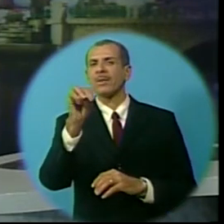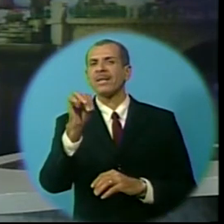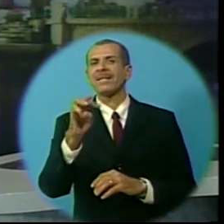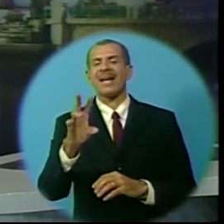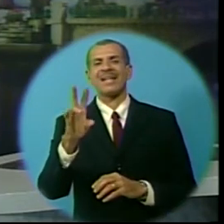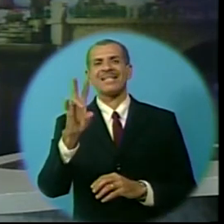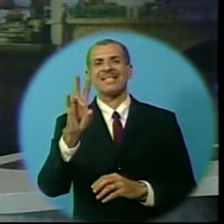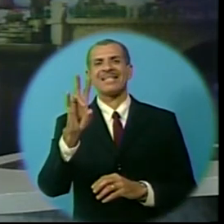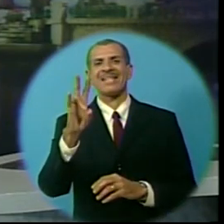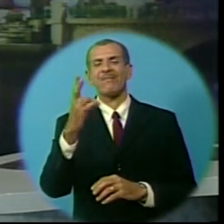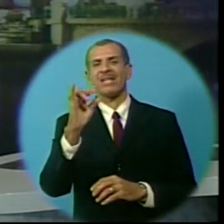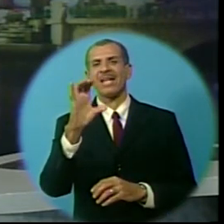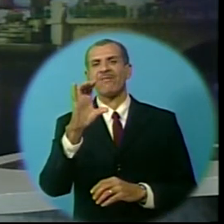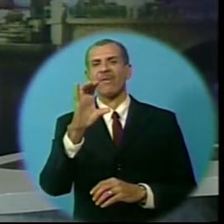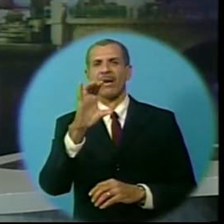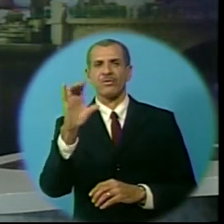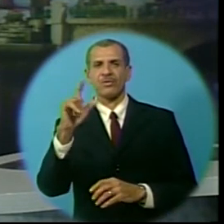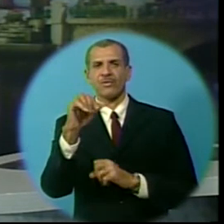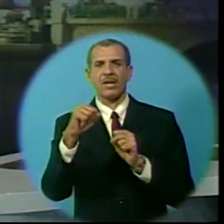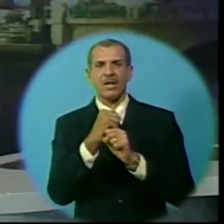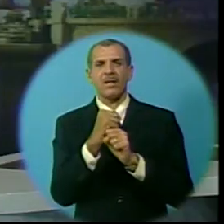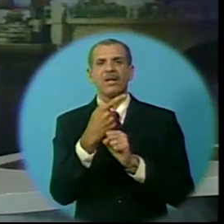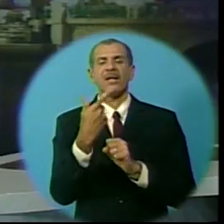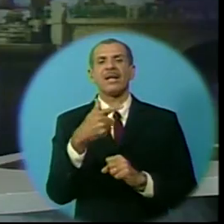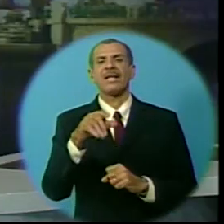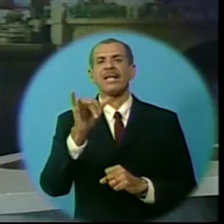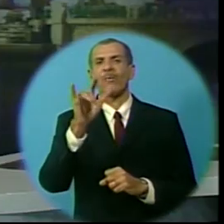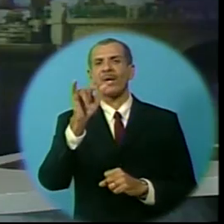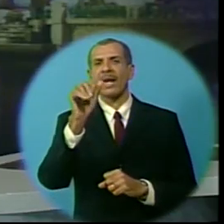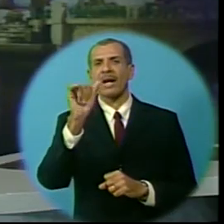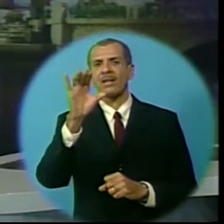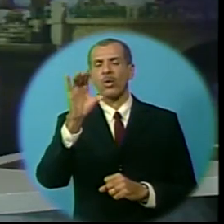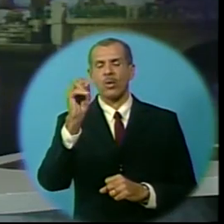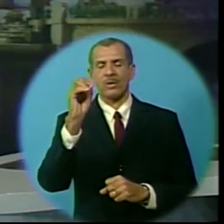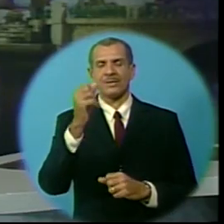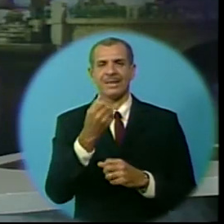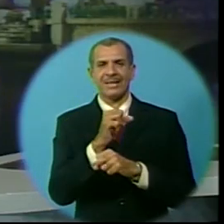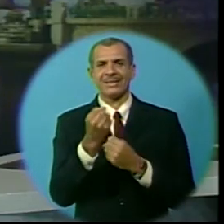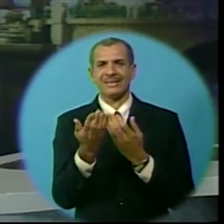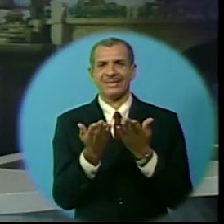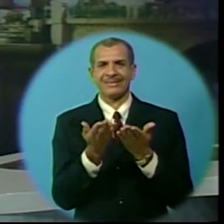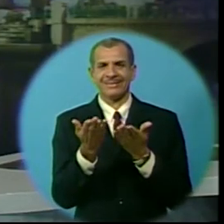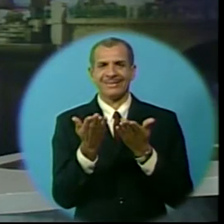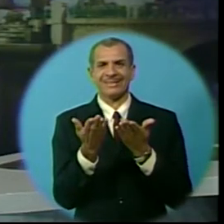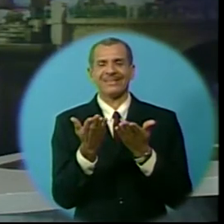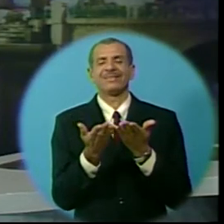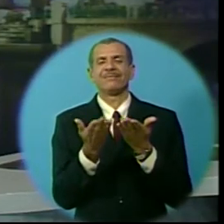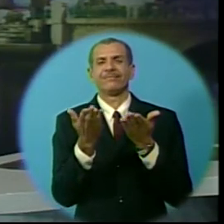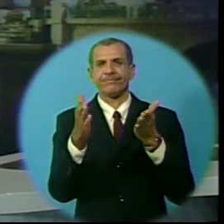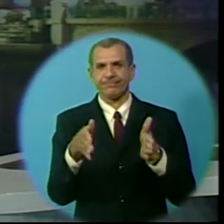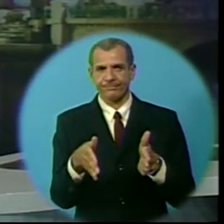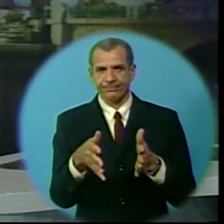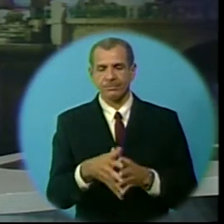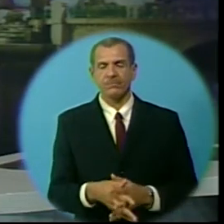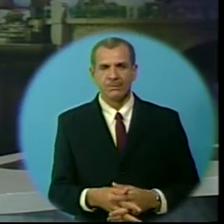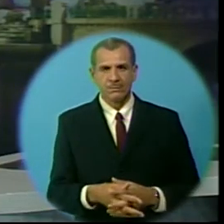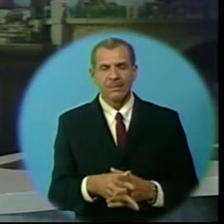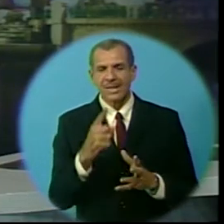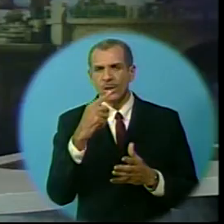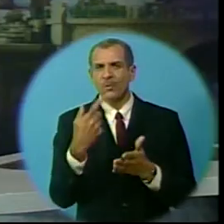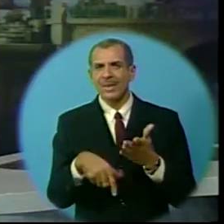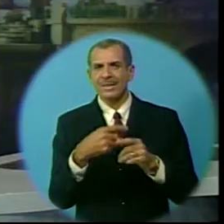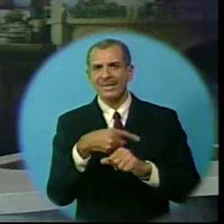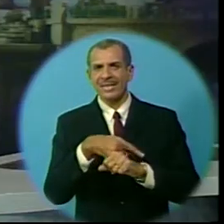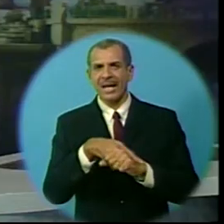century slave Yariko. The Prime Minister insists his administration is undertaking its work and says when it is time for the government